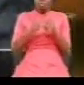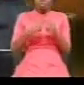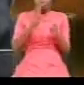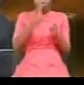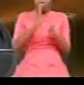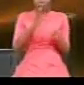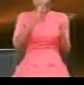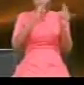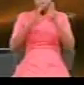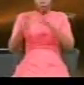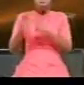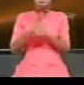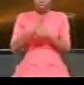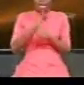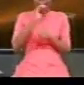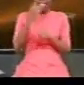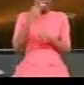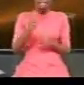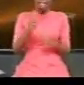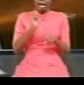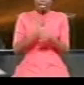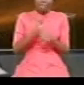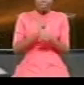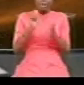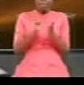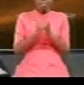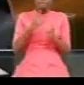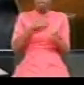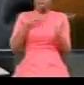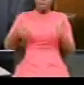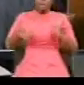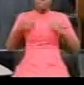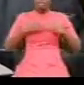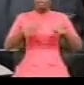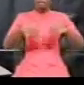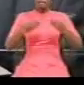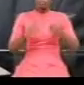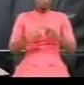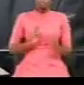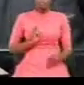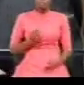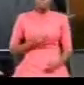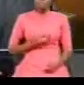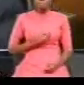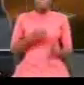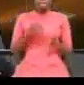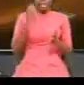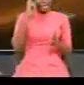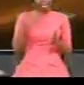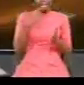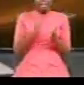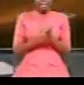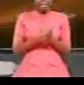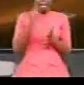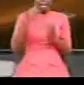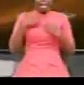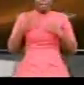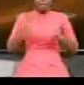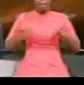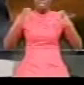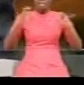watchful is the assignment that the Lord has given unto us. Said he has